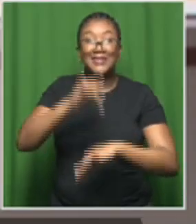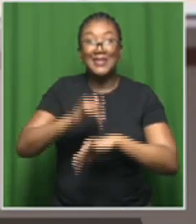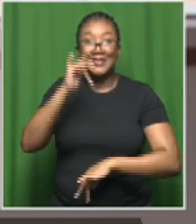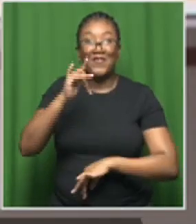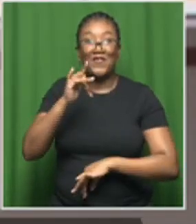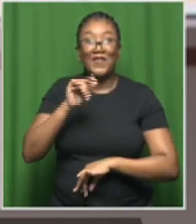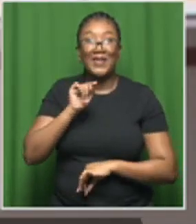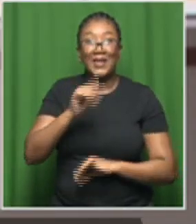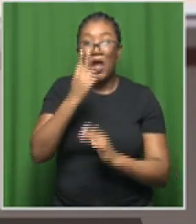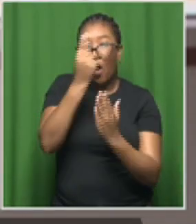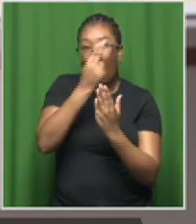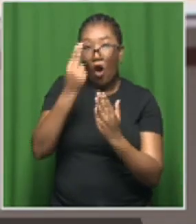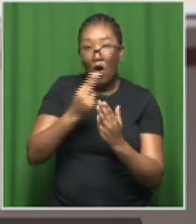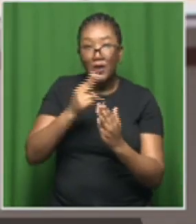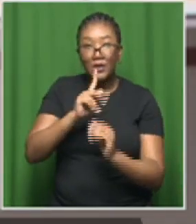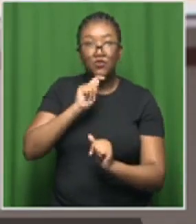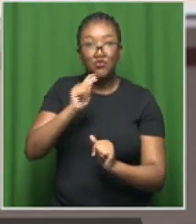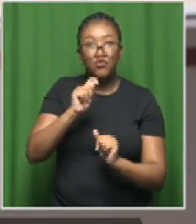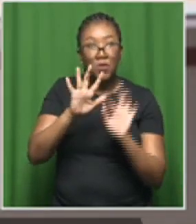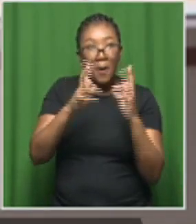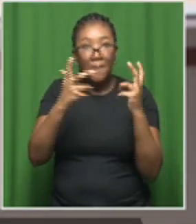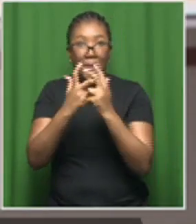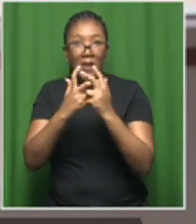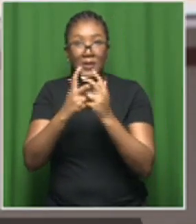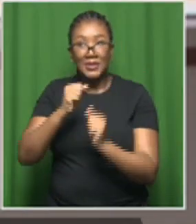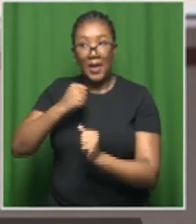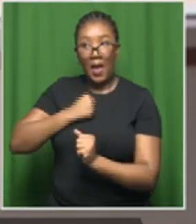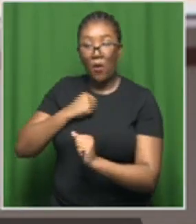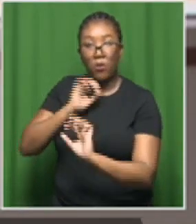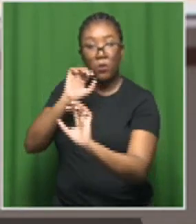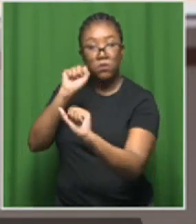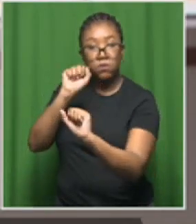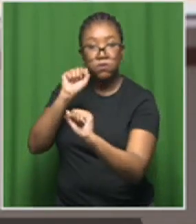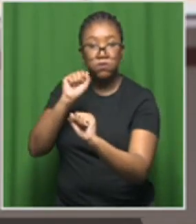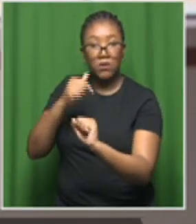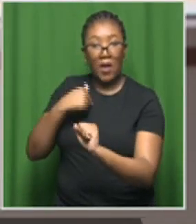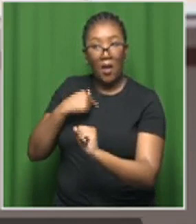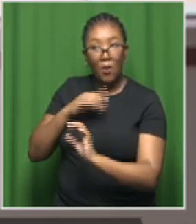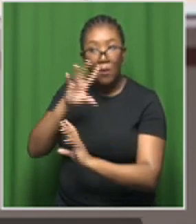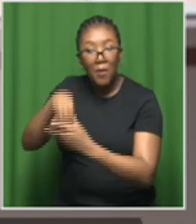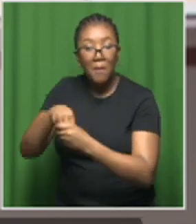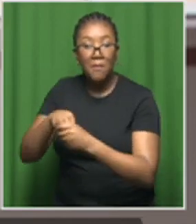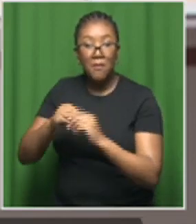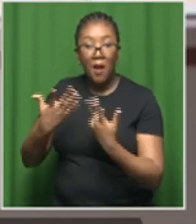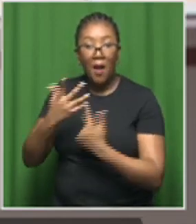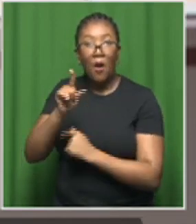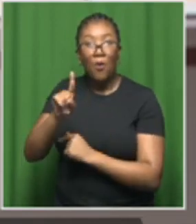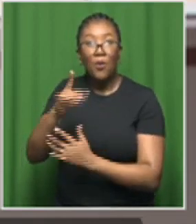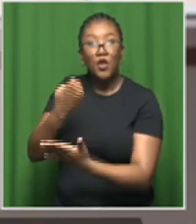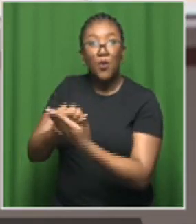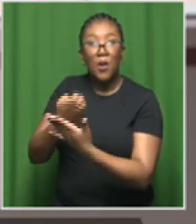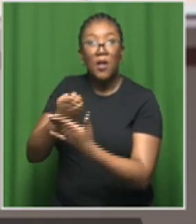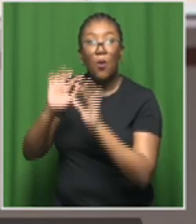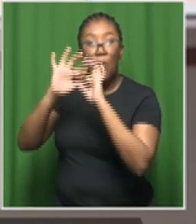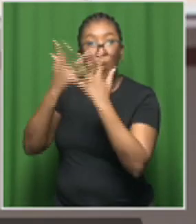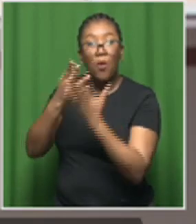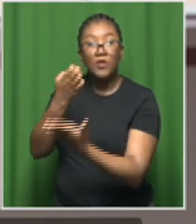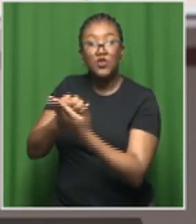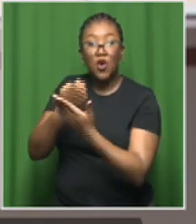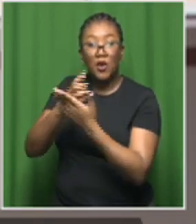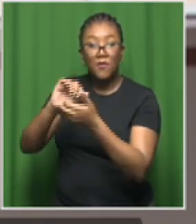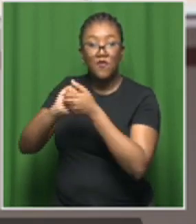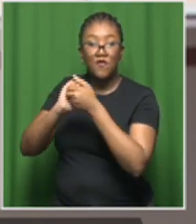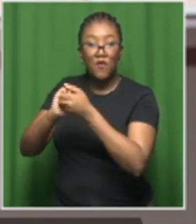would really kind of speak to our messaging around our participation at the forum, and how that starts to